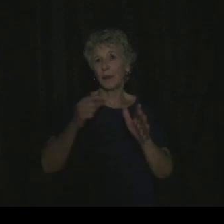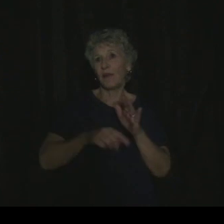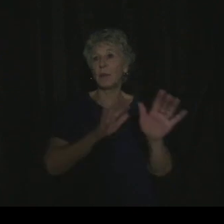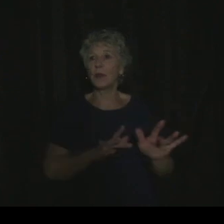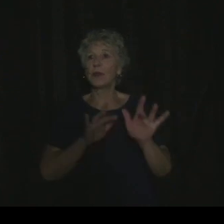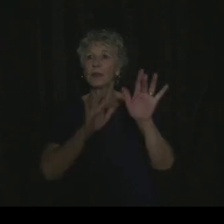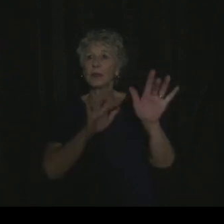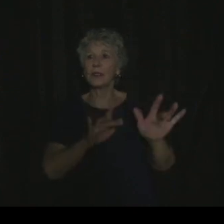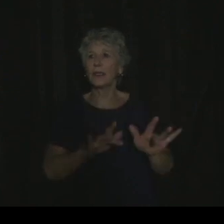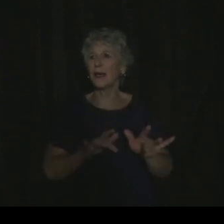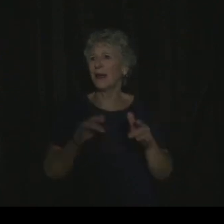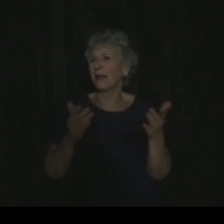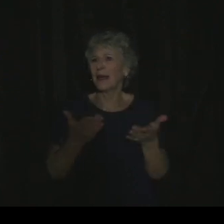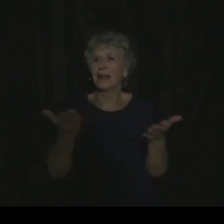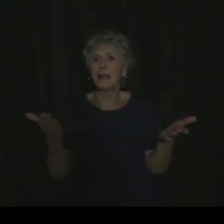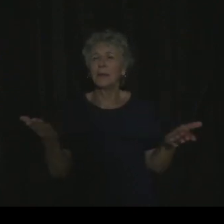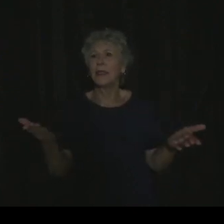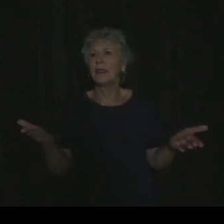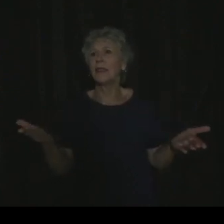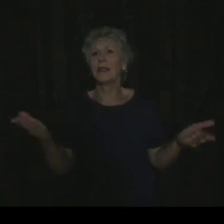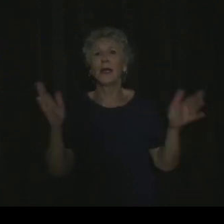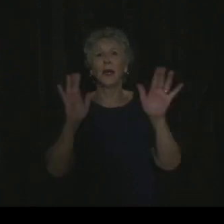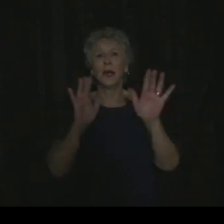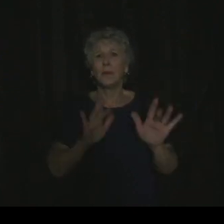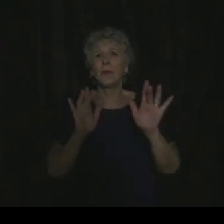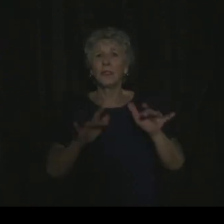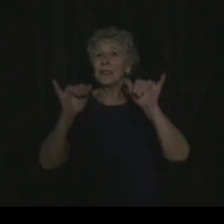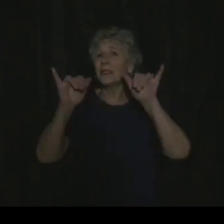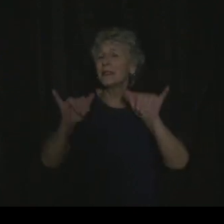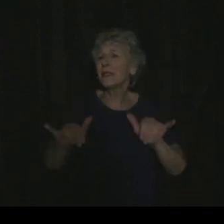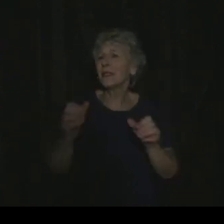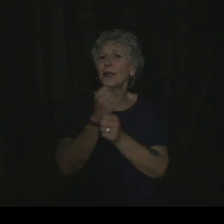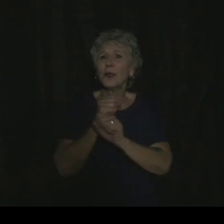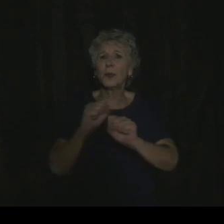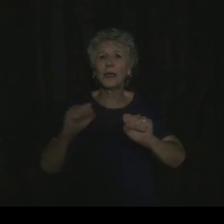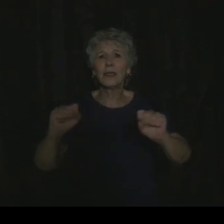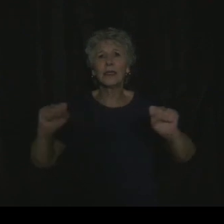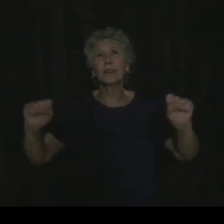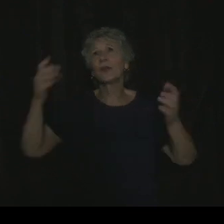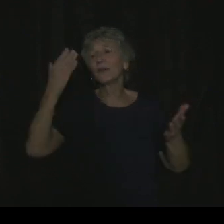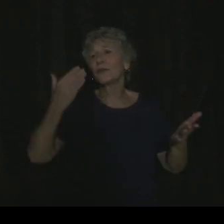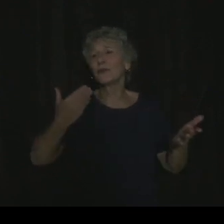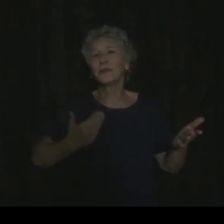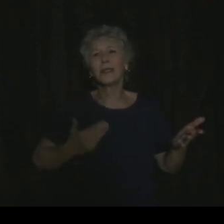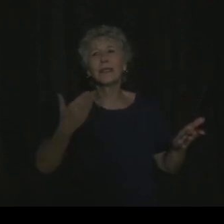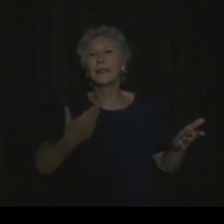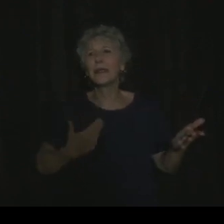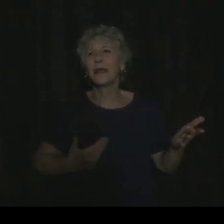Depth of mercy, can there be mercy still reserved for